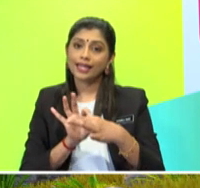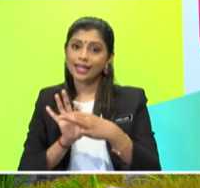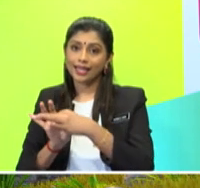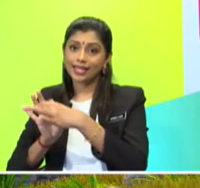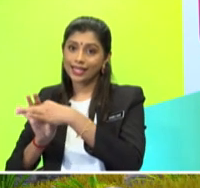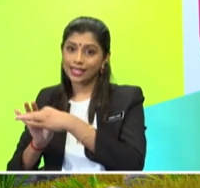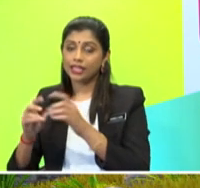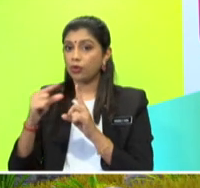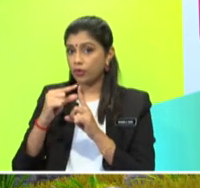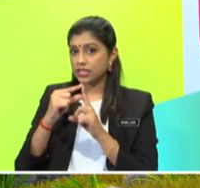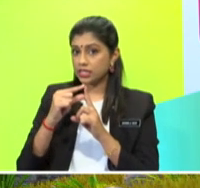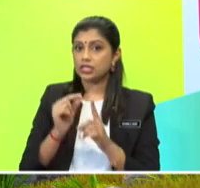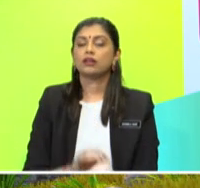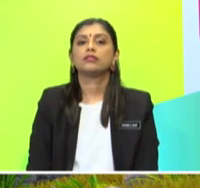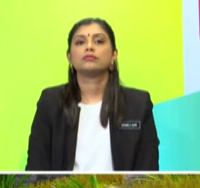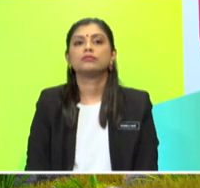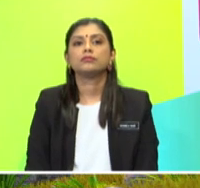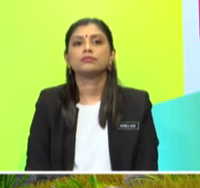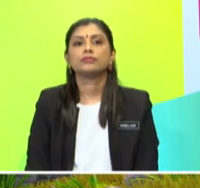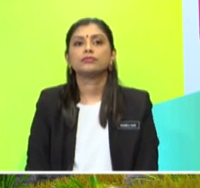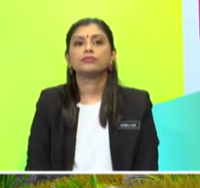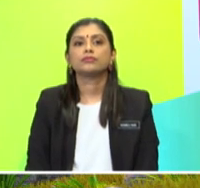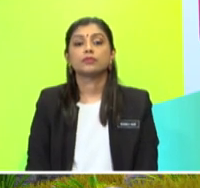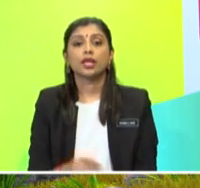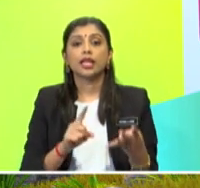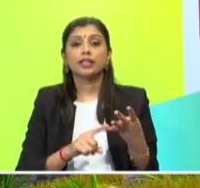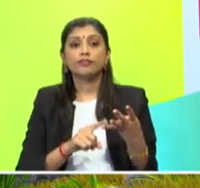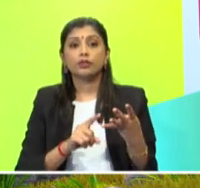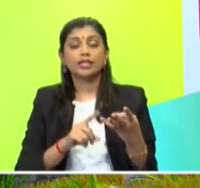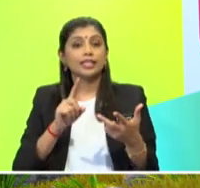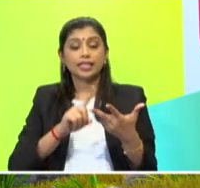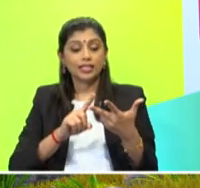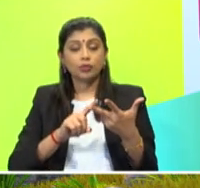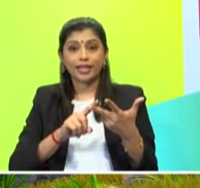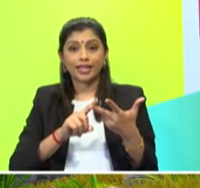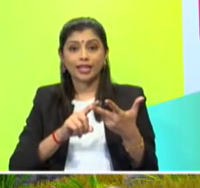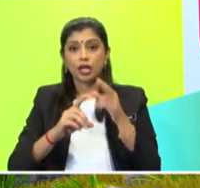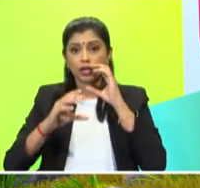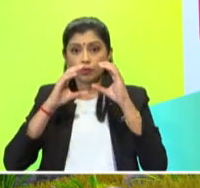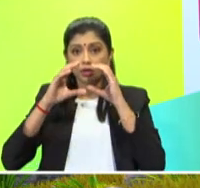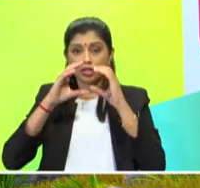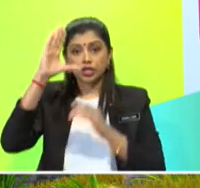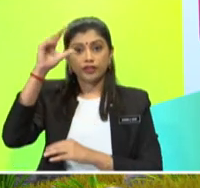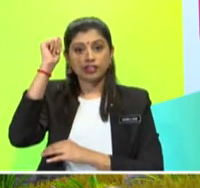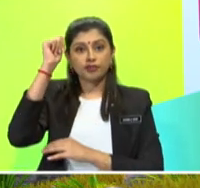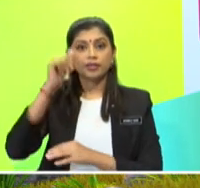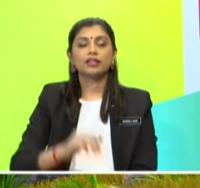Now, the next one will be communication achievement. Now, what can you say about communication achievement, Sean? So, look at the slide. It